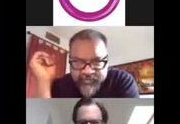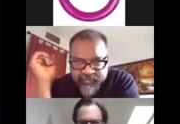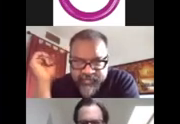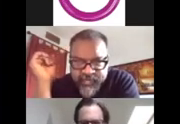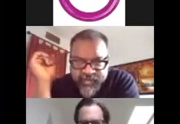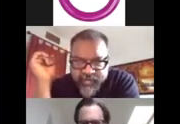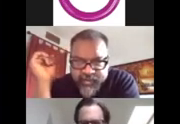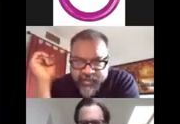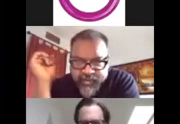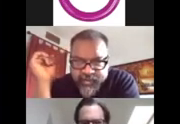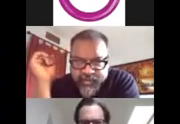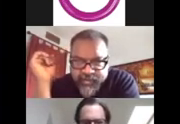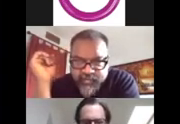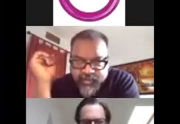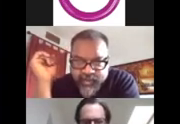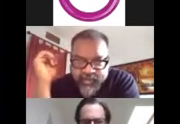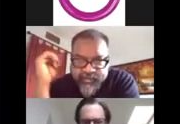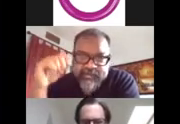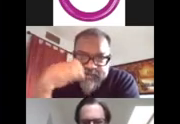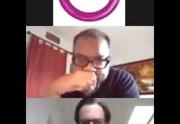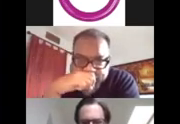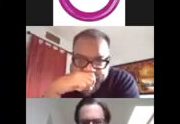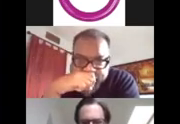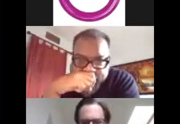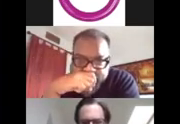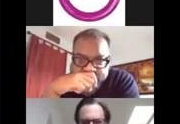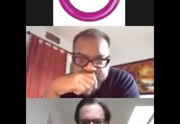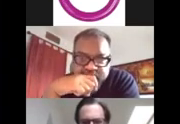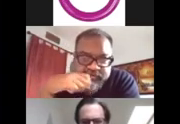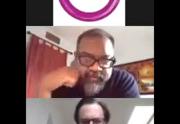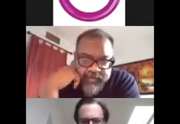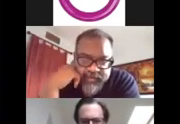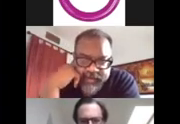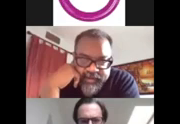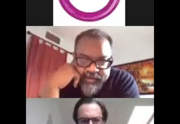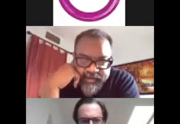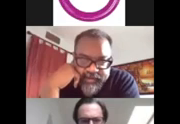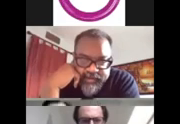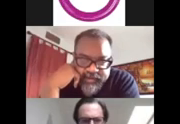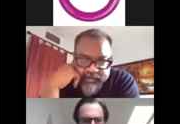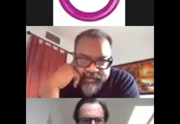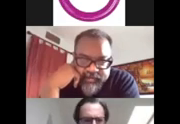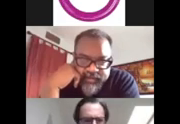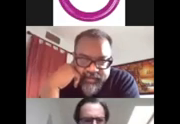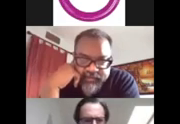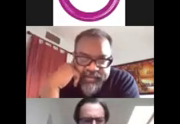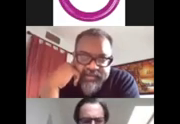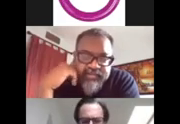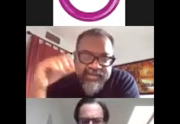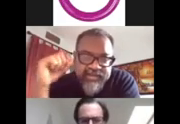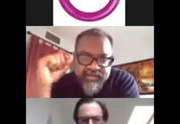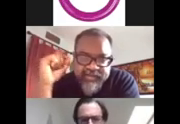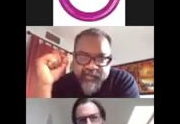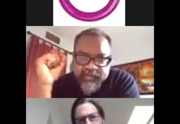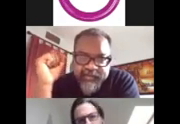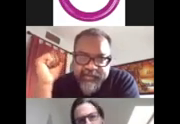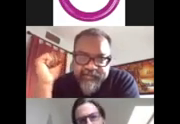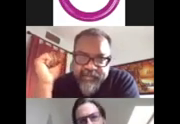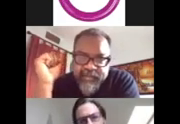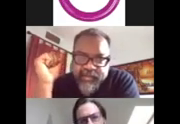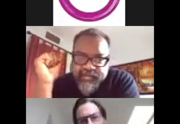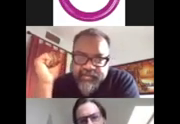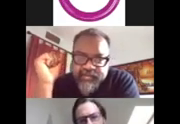Zoom, as well as, which we'll show you afterwards, as well as some really helpful links to assistive